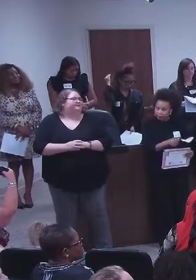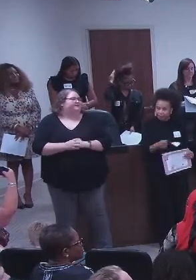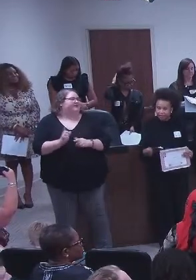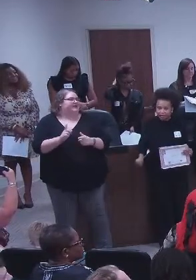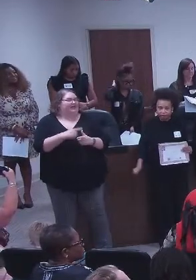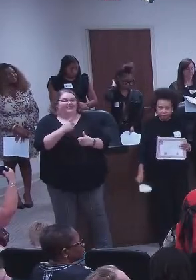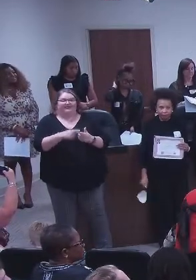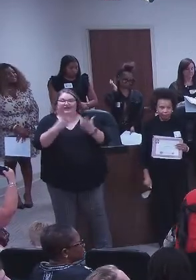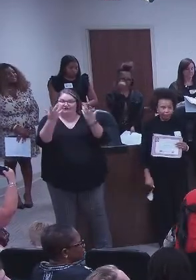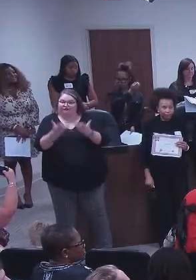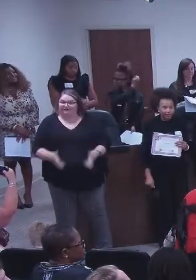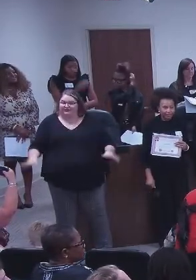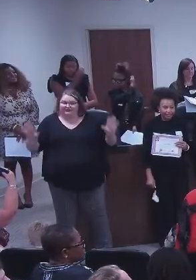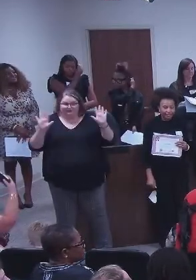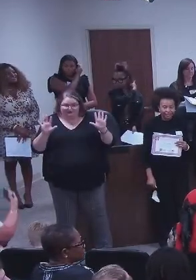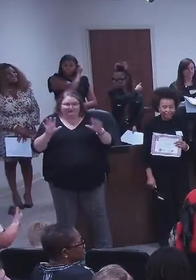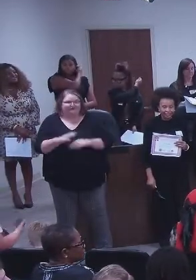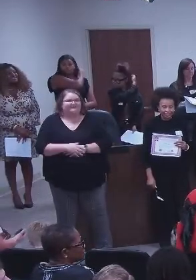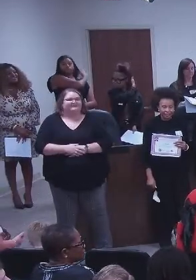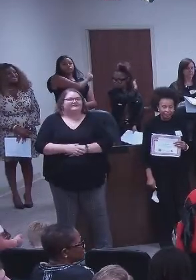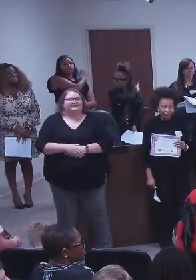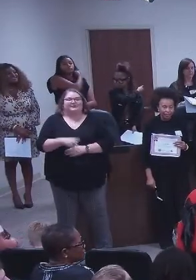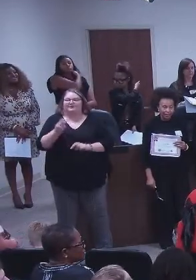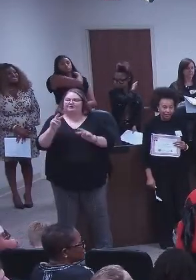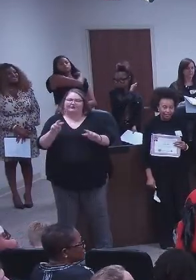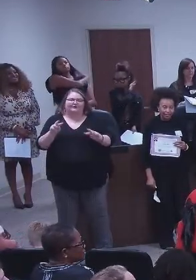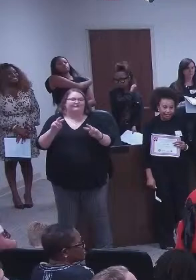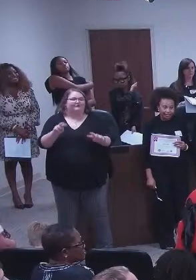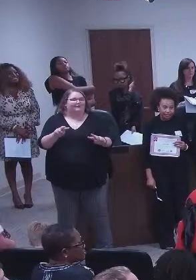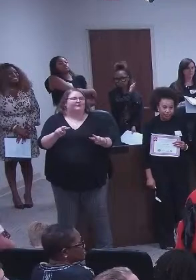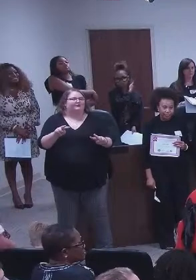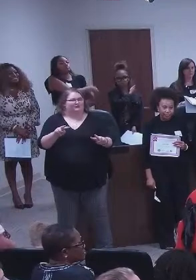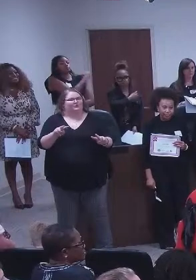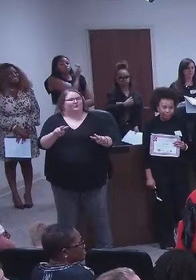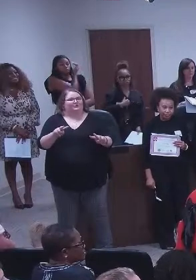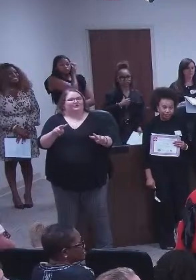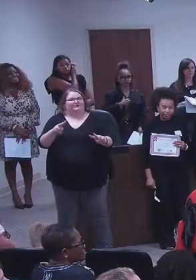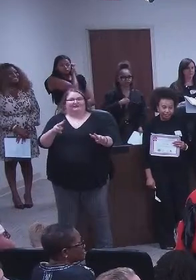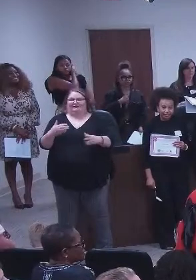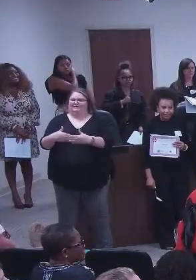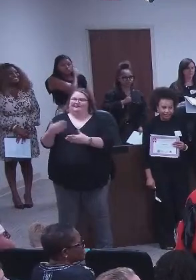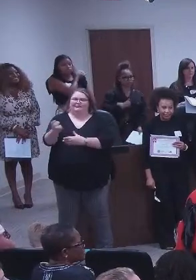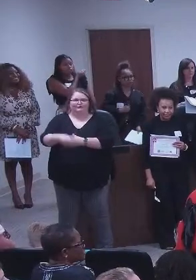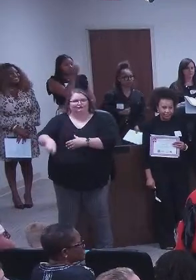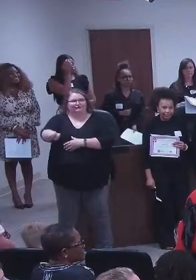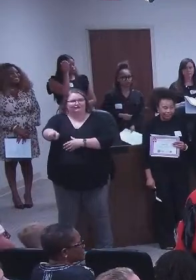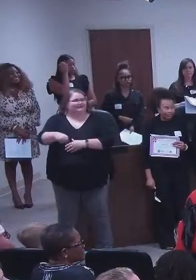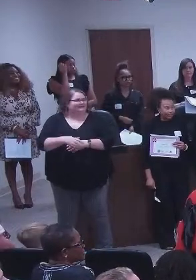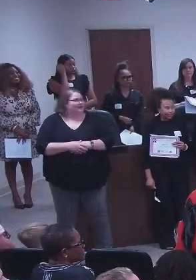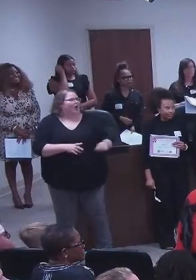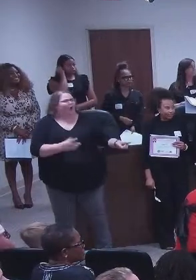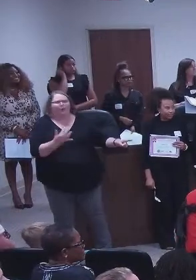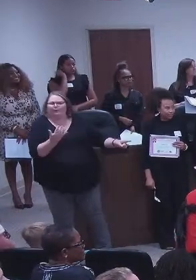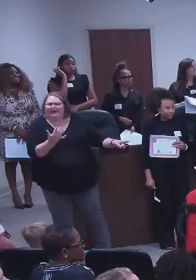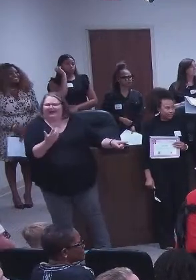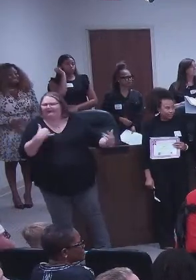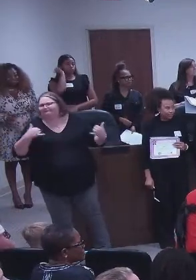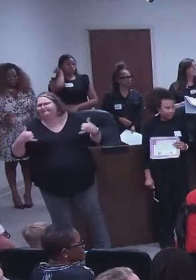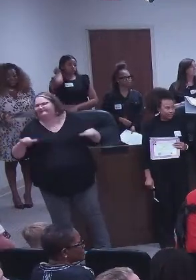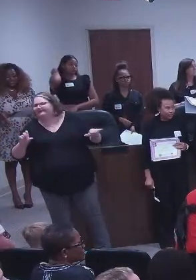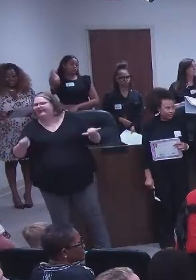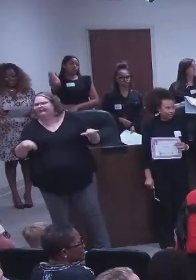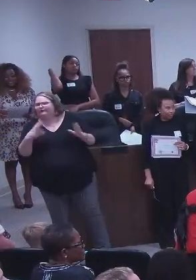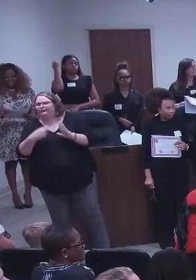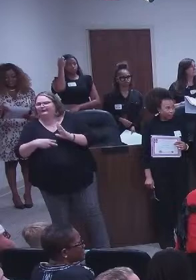then you are all free to go. And we look forward to our next journey. Oh, yes. Oh, wait, we still have to. Oh,